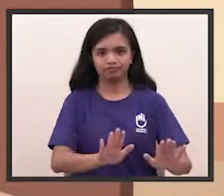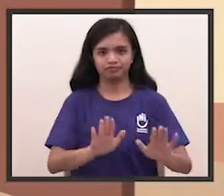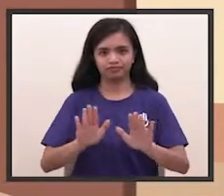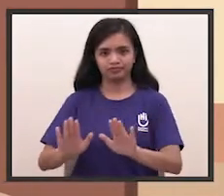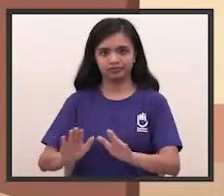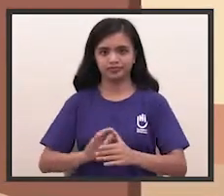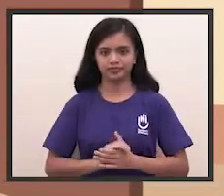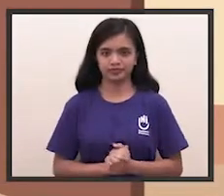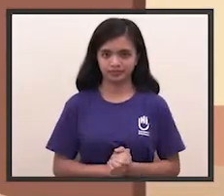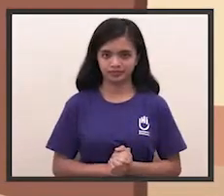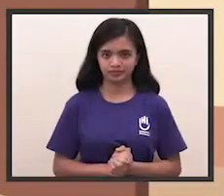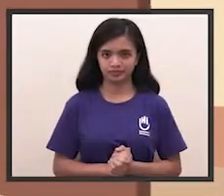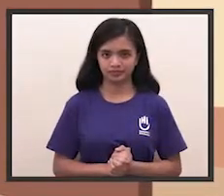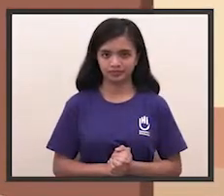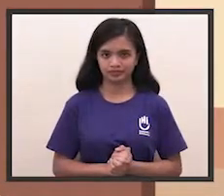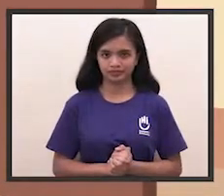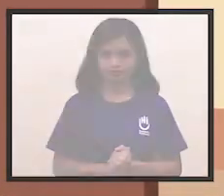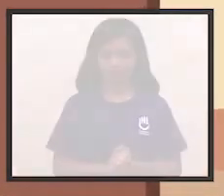calmly.